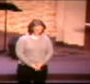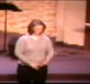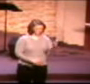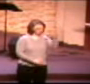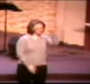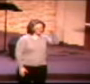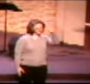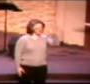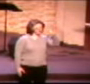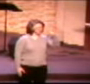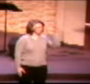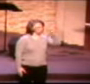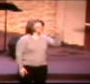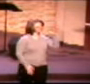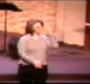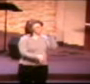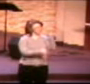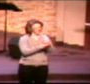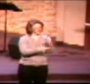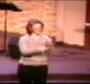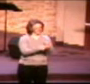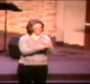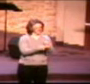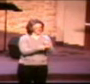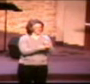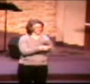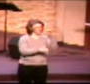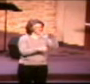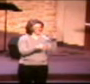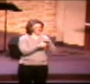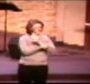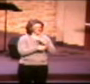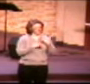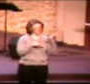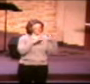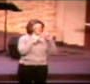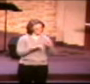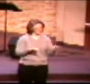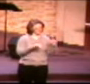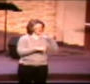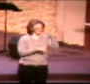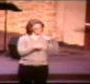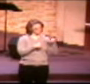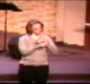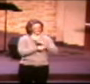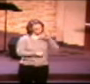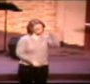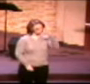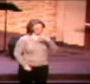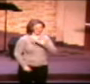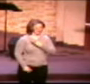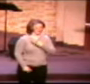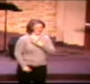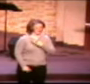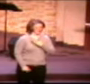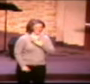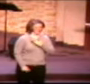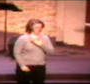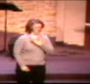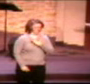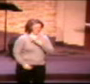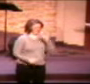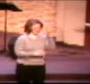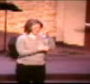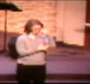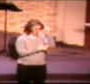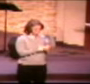God, you are faithful. You're full of mercy. You're full of grace. And God, it's